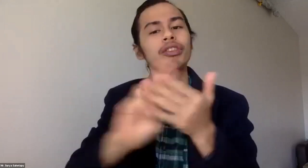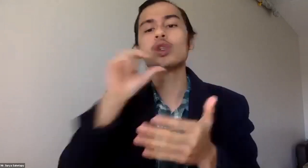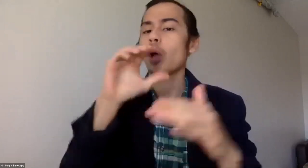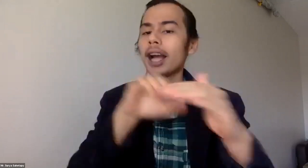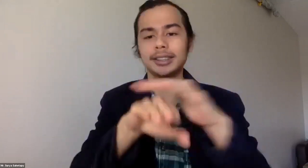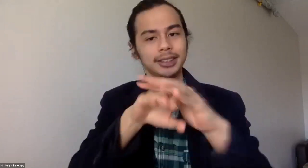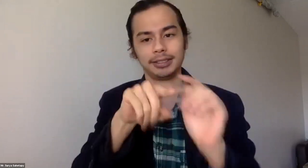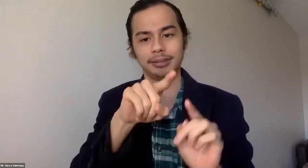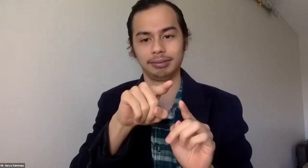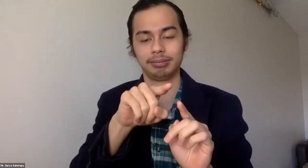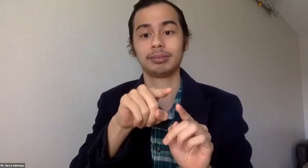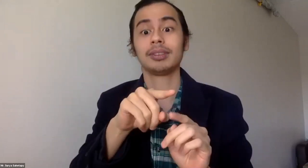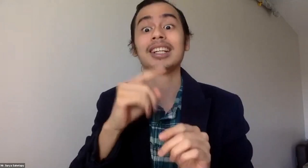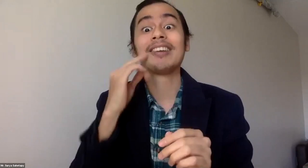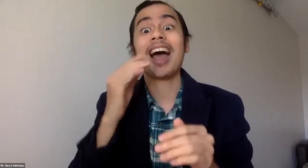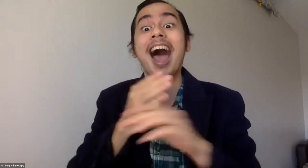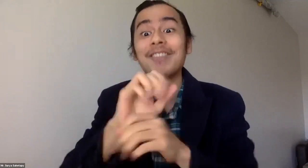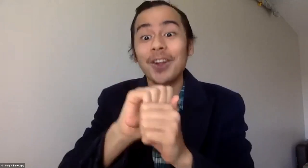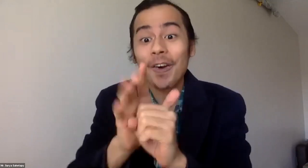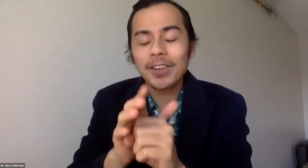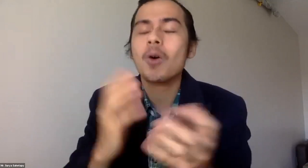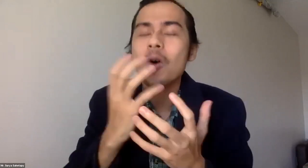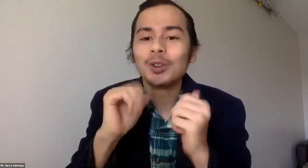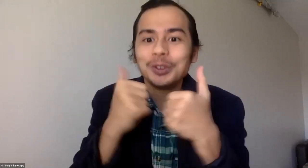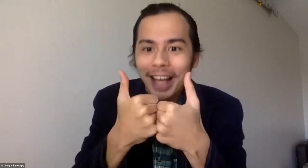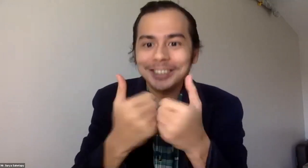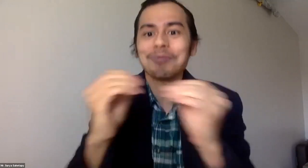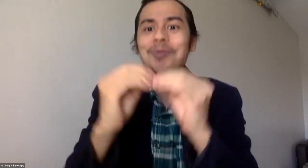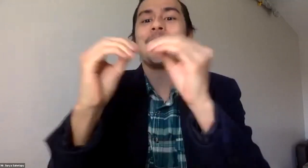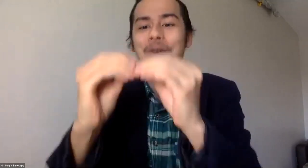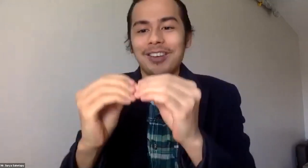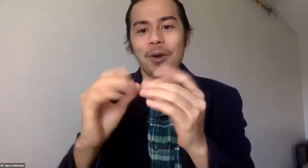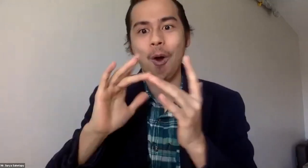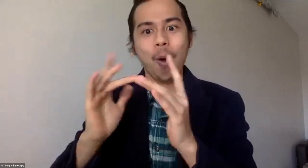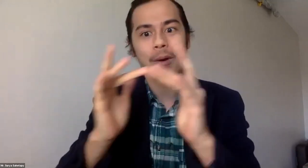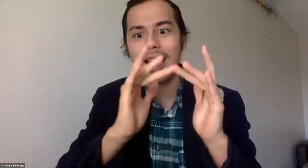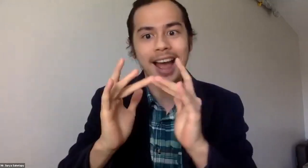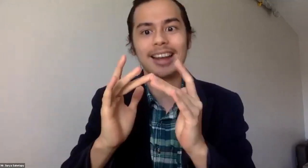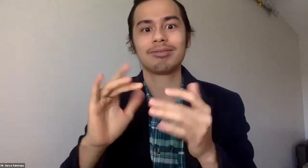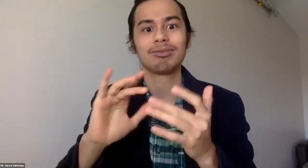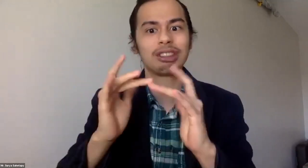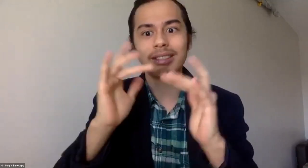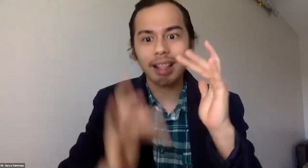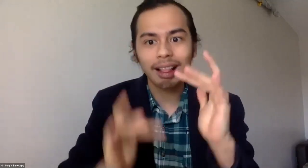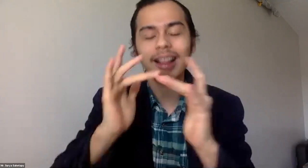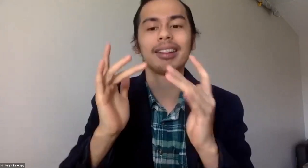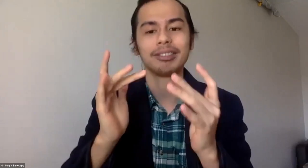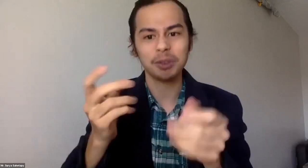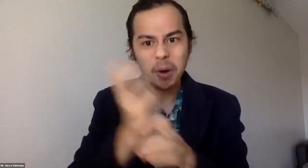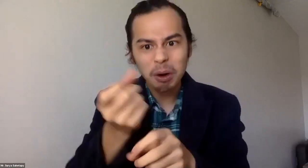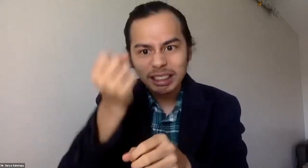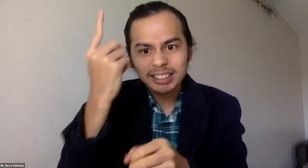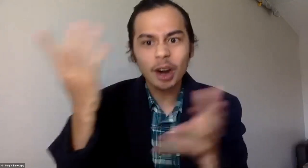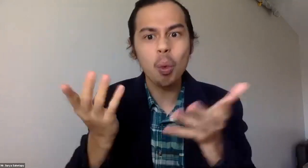where I have found some studies, said that a high percentage of students didn't have access to education at the